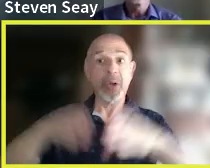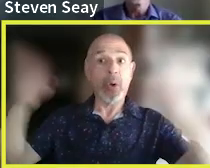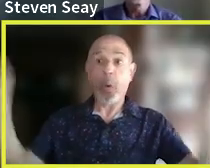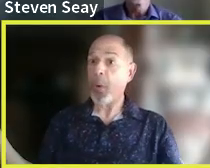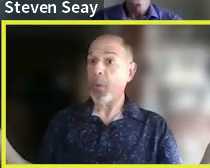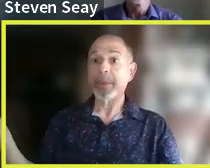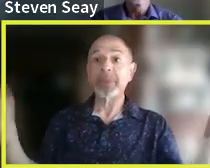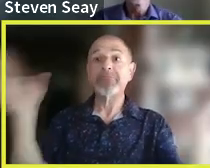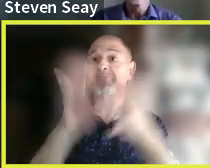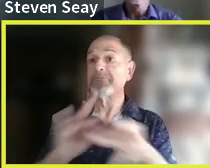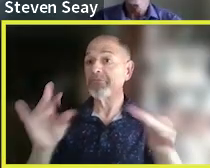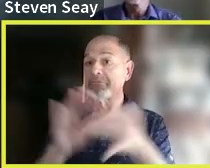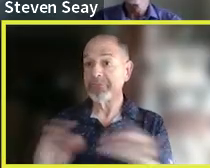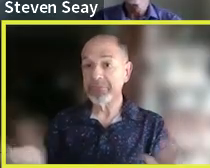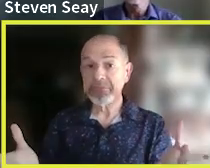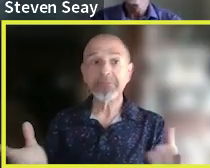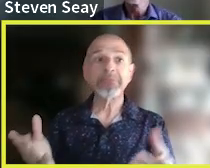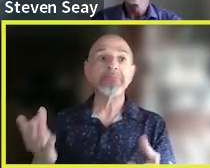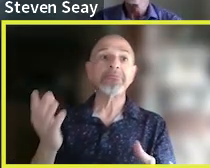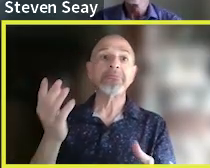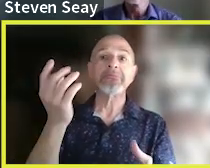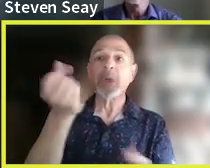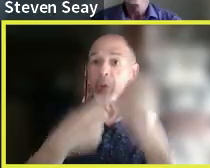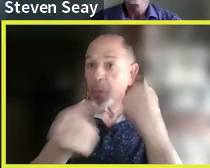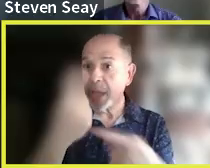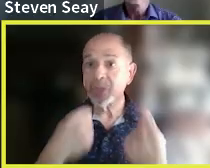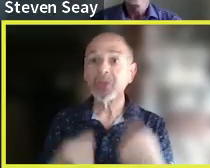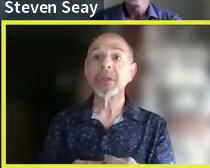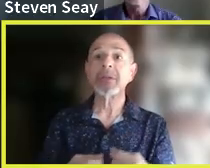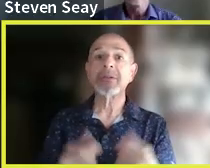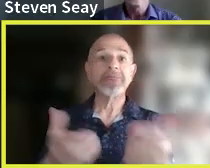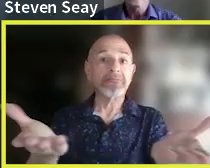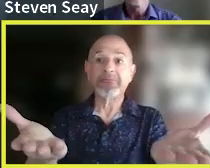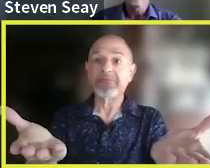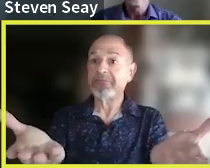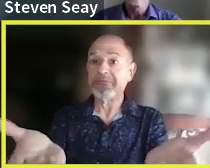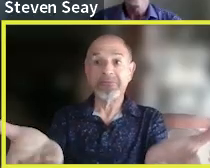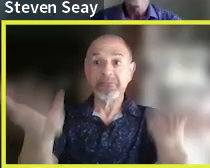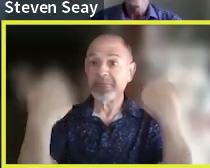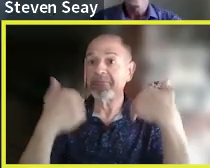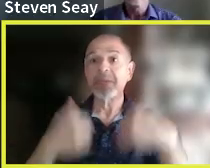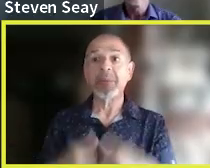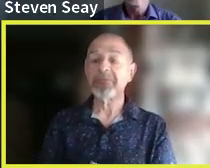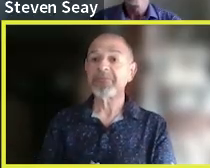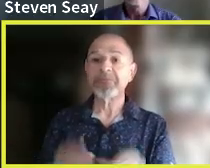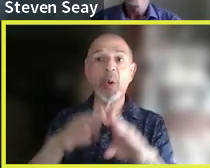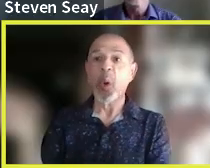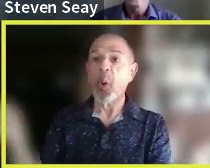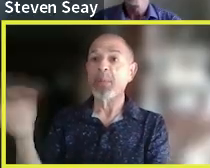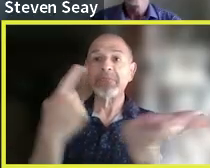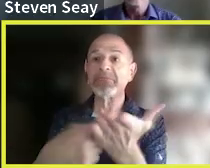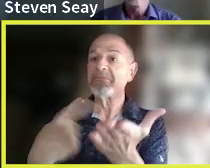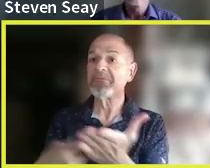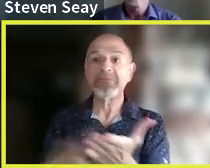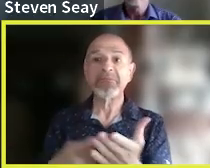to see if you have any questions. You know, this is your time to shine. So yes, any questions, anything you want to